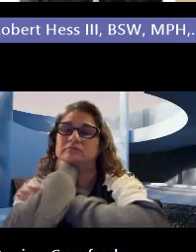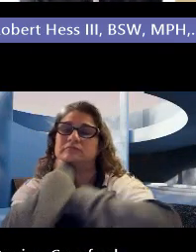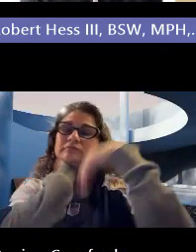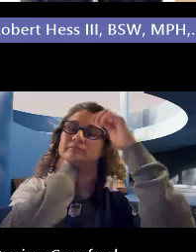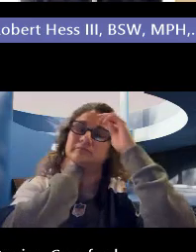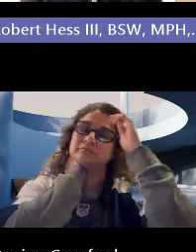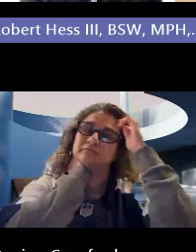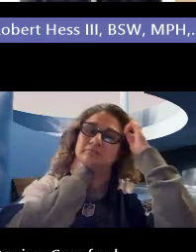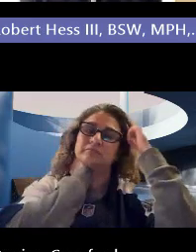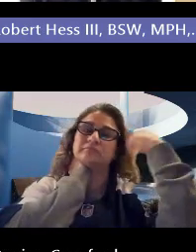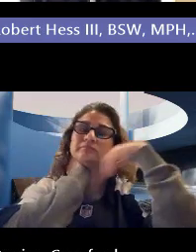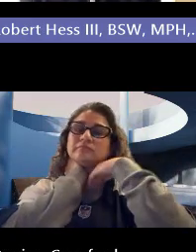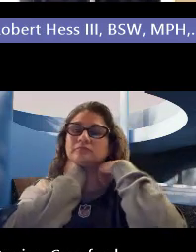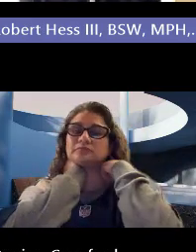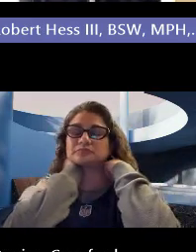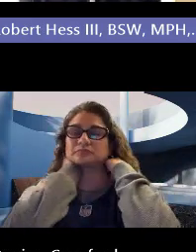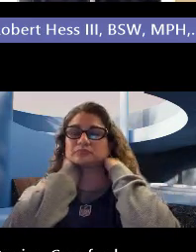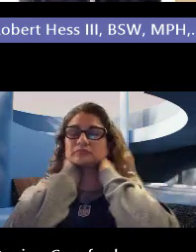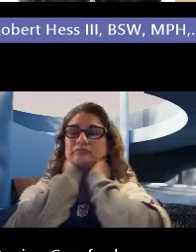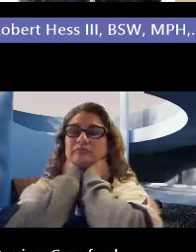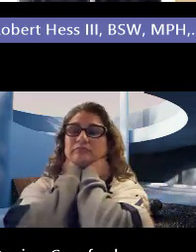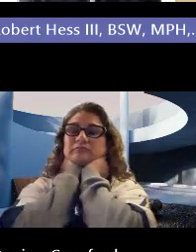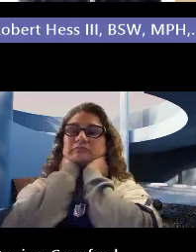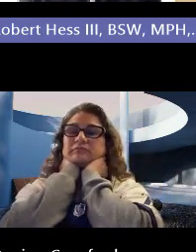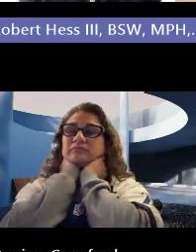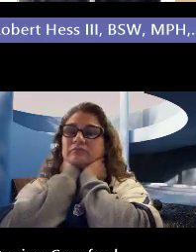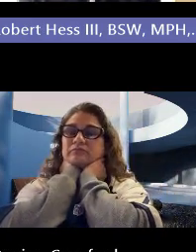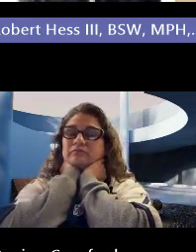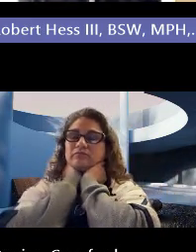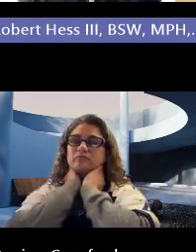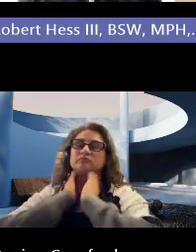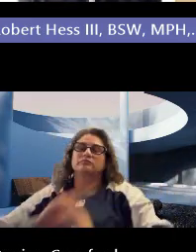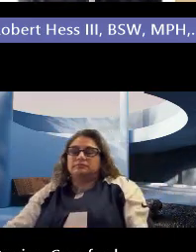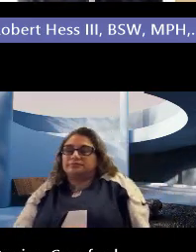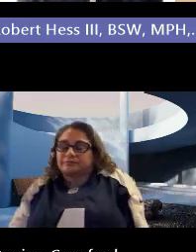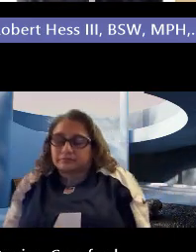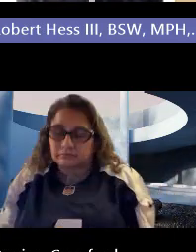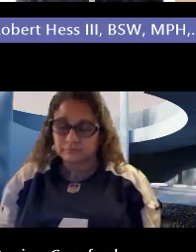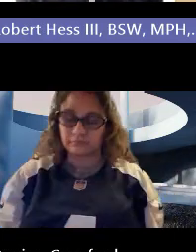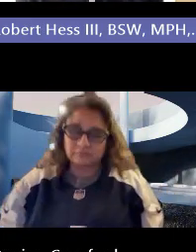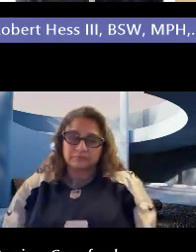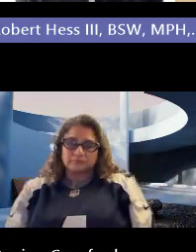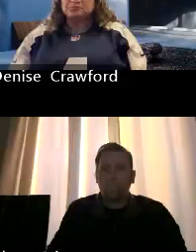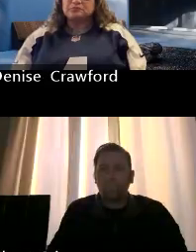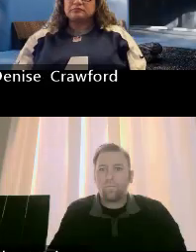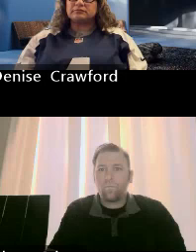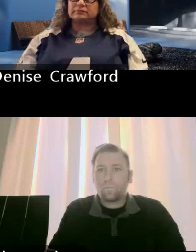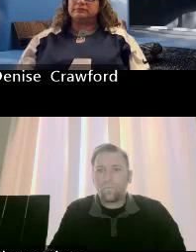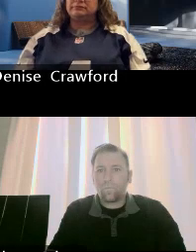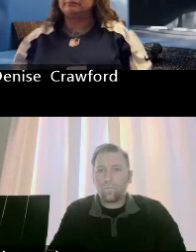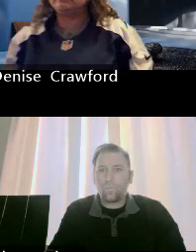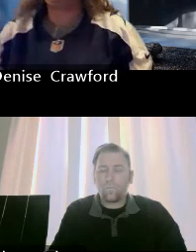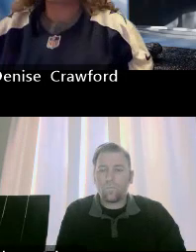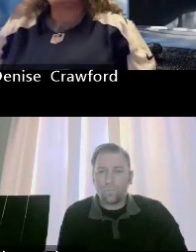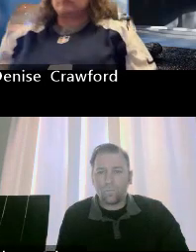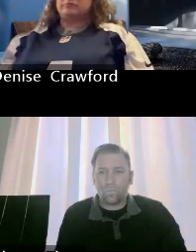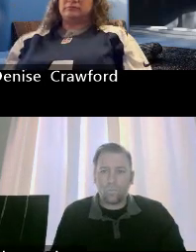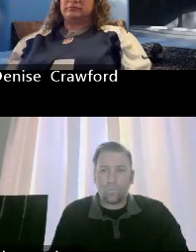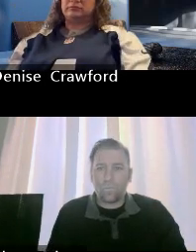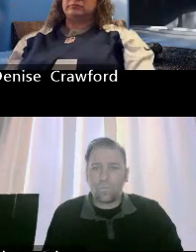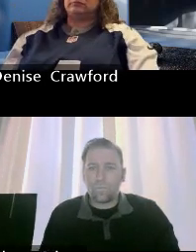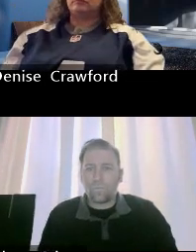mine. We've been working together for several years, probably 5, 6 years at this point. She brings over 20 years of experience in health and